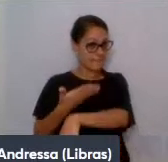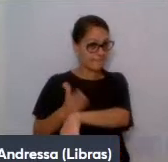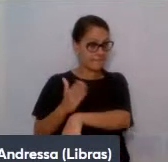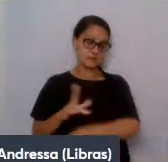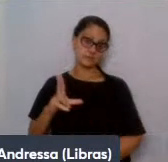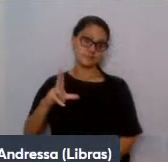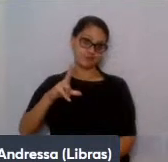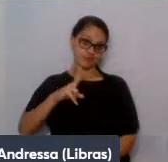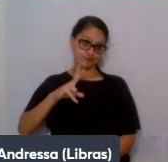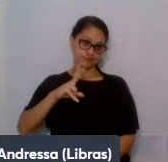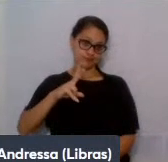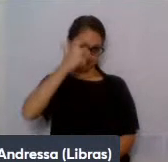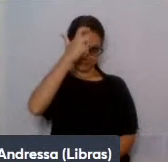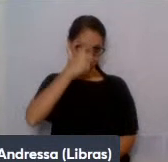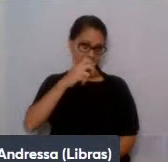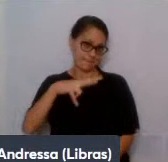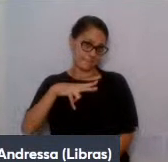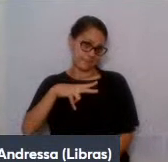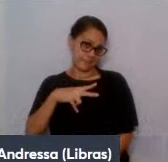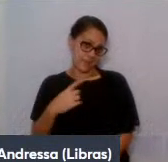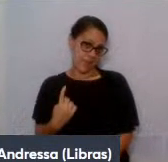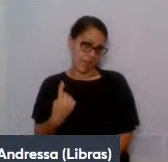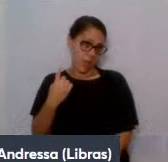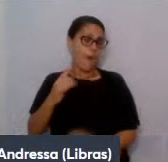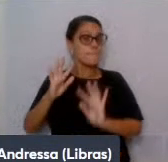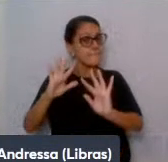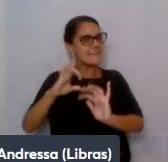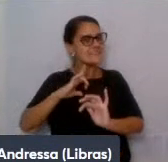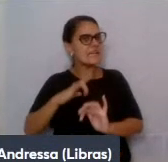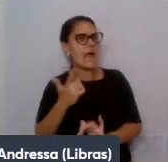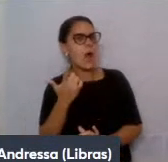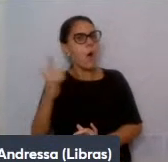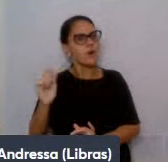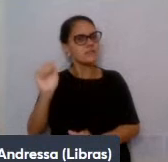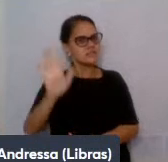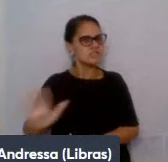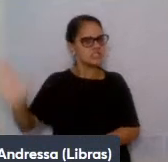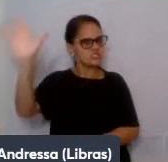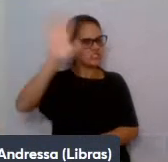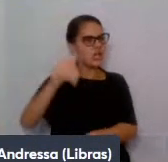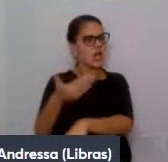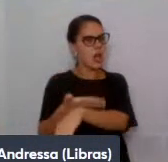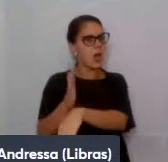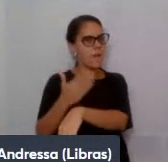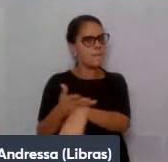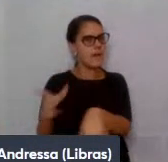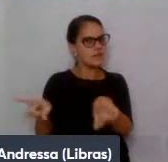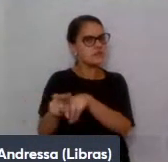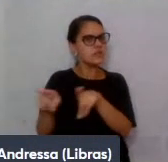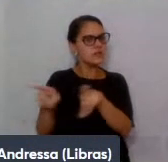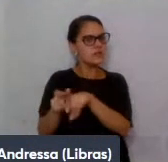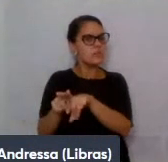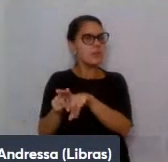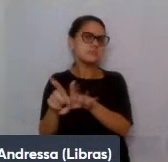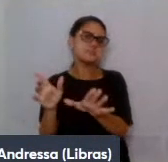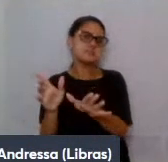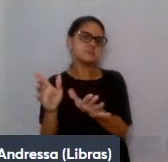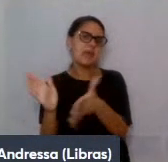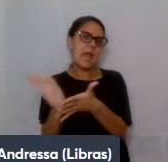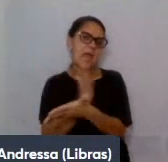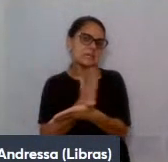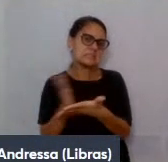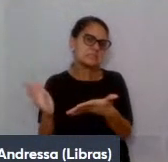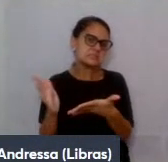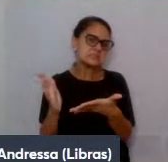individual. Mas há outras práticas gerais e contestações em relação